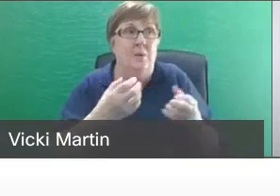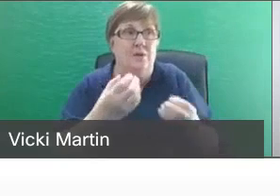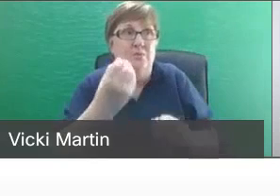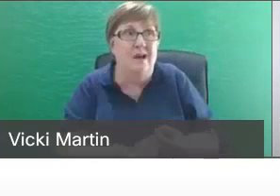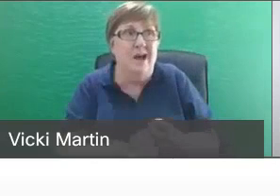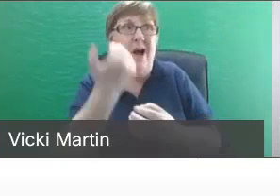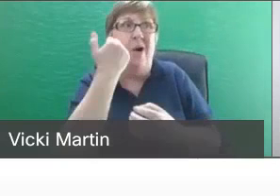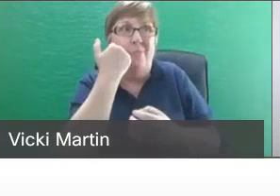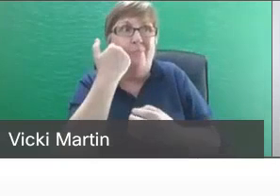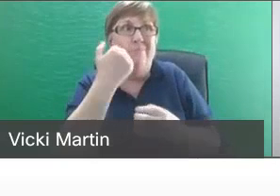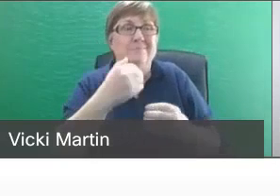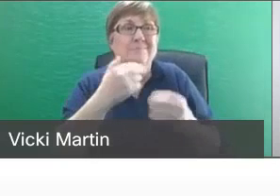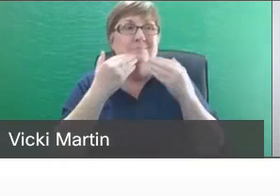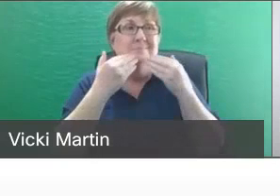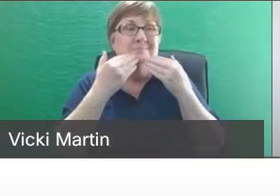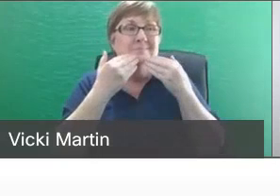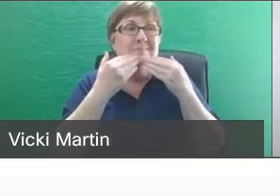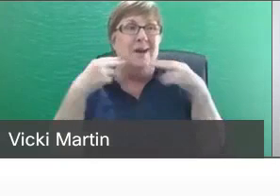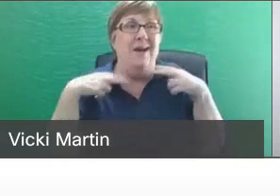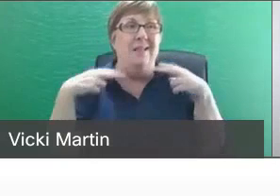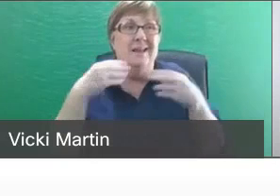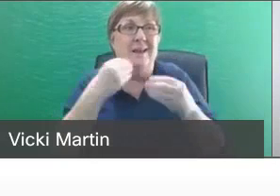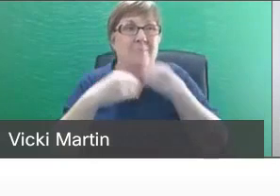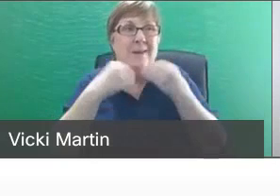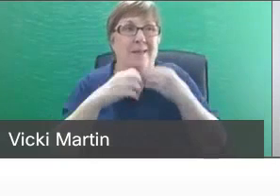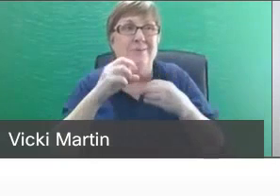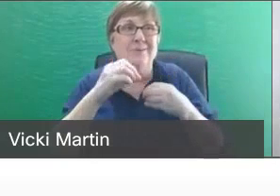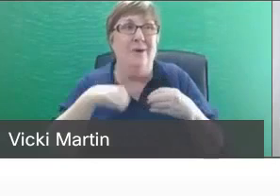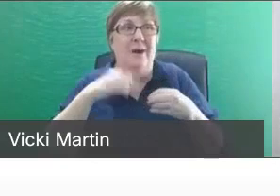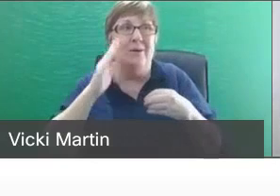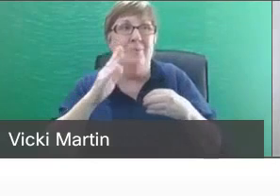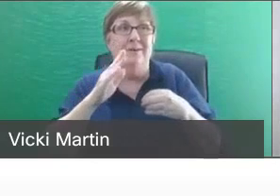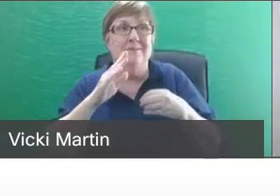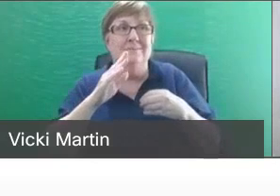meal instead of just running to our normal comfort foods.